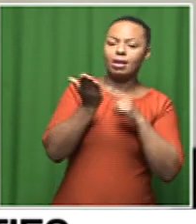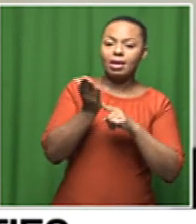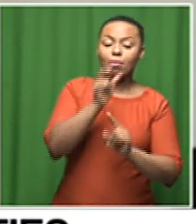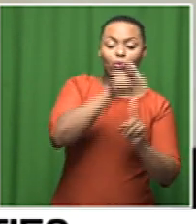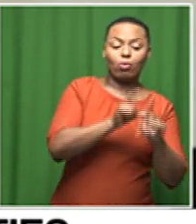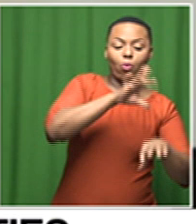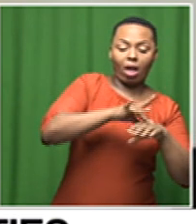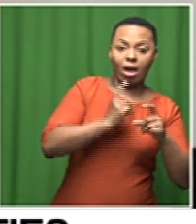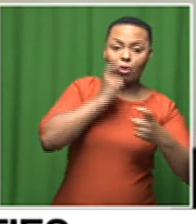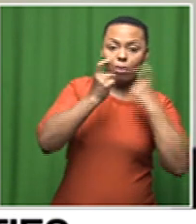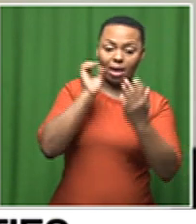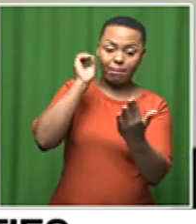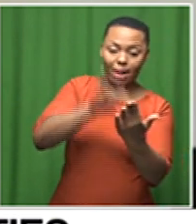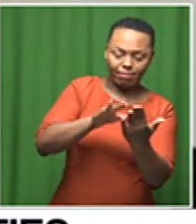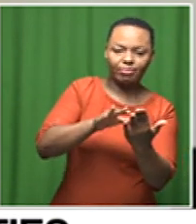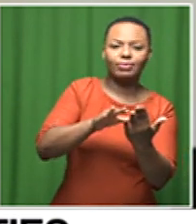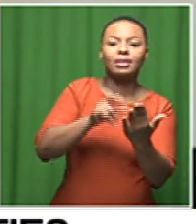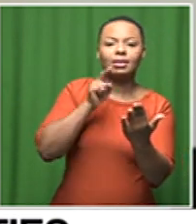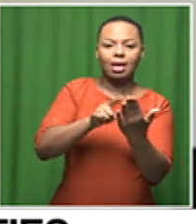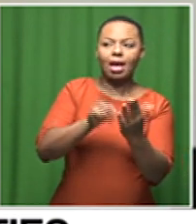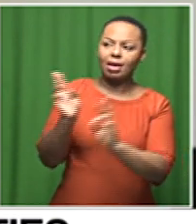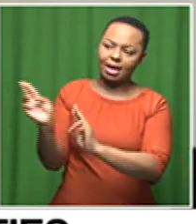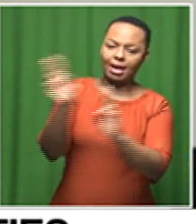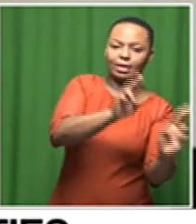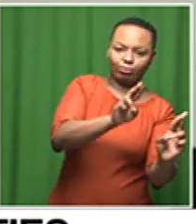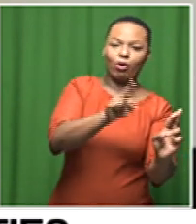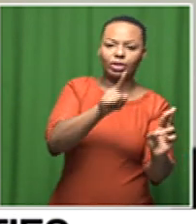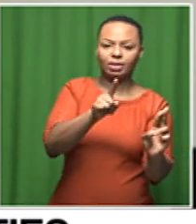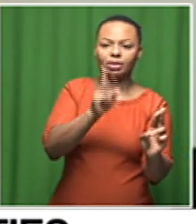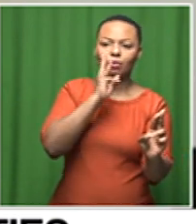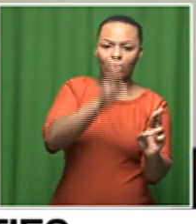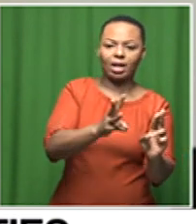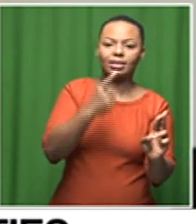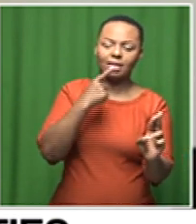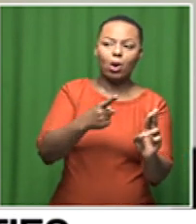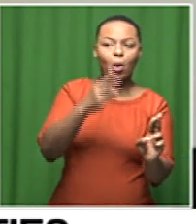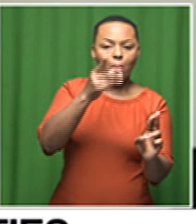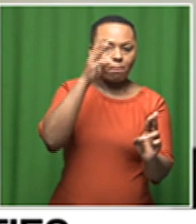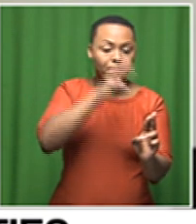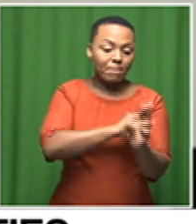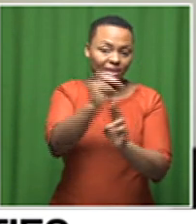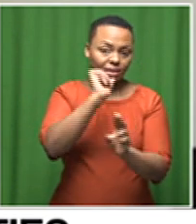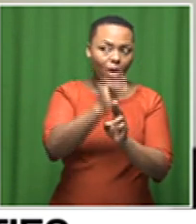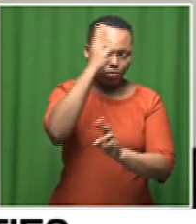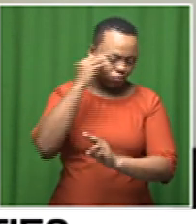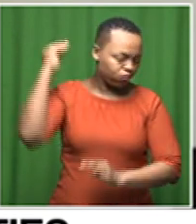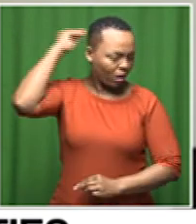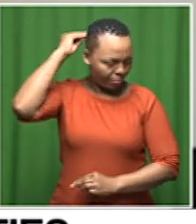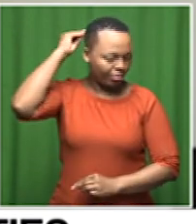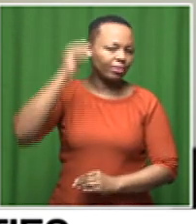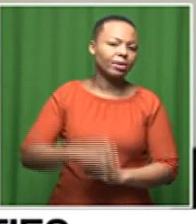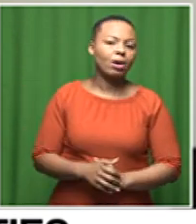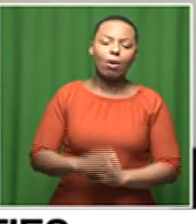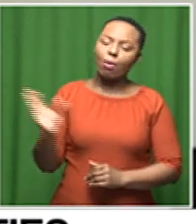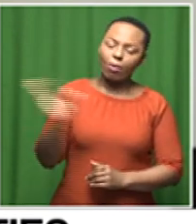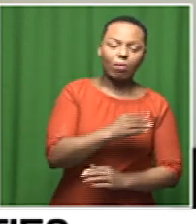the complaint through that app, they will get a response of acknowledgement of that complaint. And everybody throughout the lines